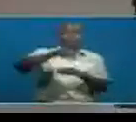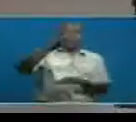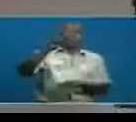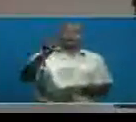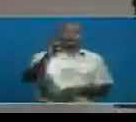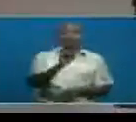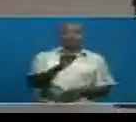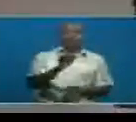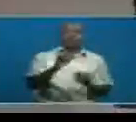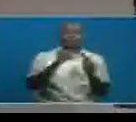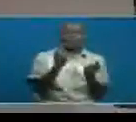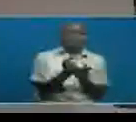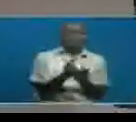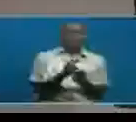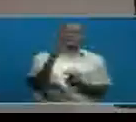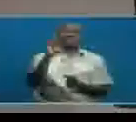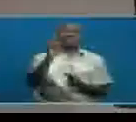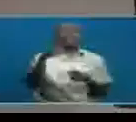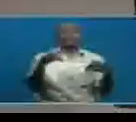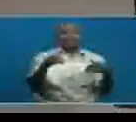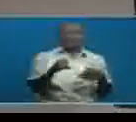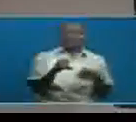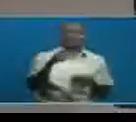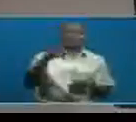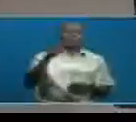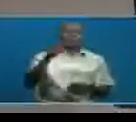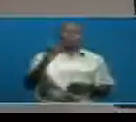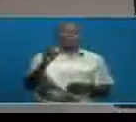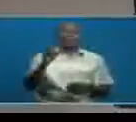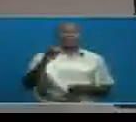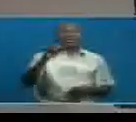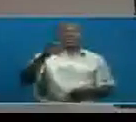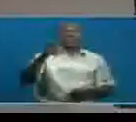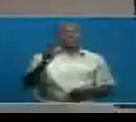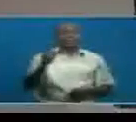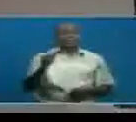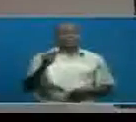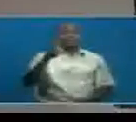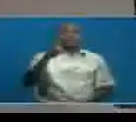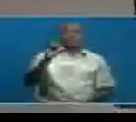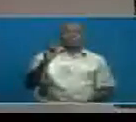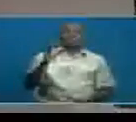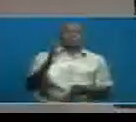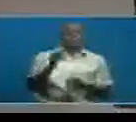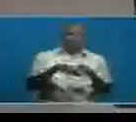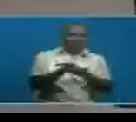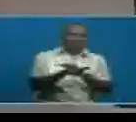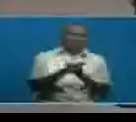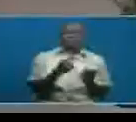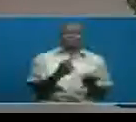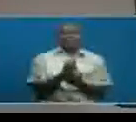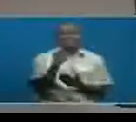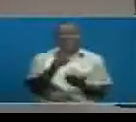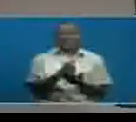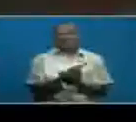2-0 in the second Group D encounter played in Franceville, Gabon. Asamoah and Andre Ayew secured the win for